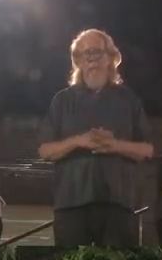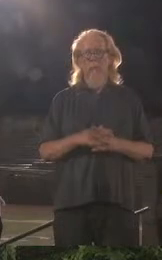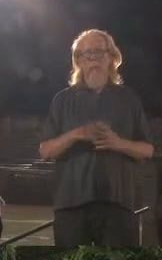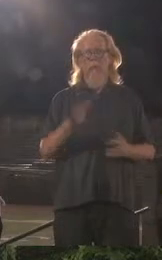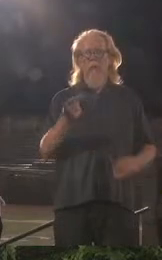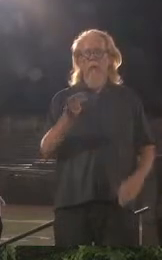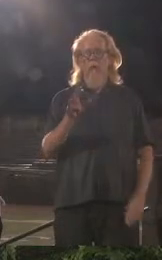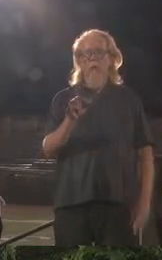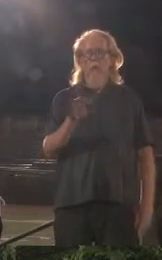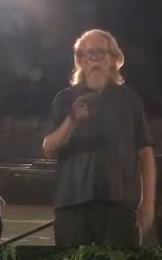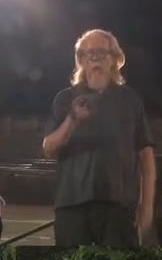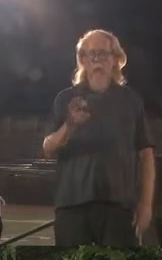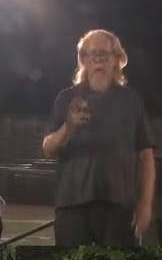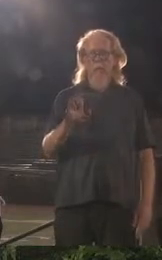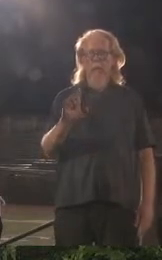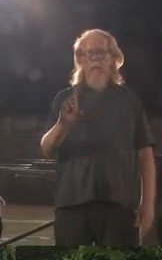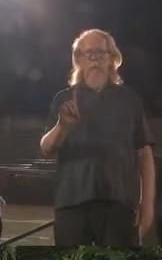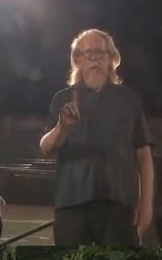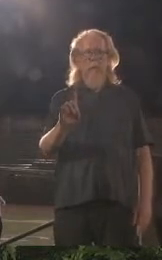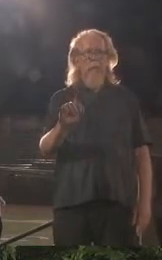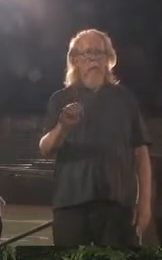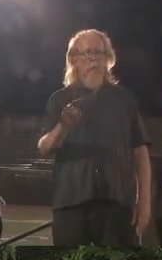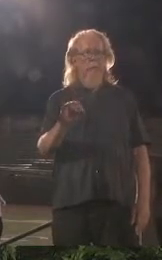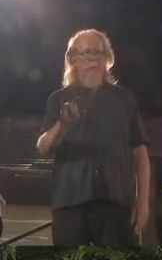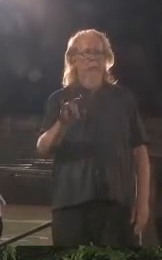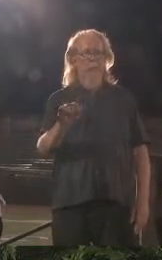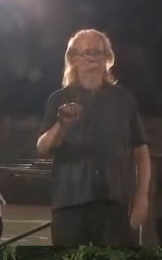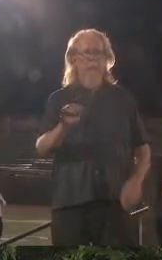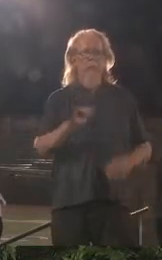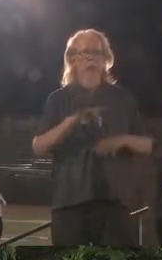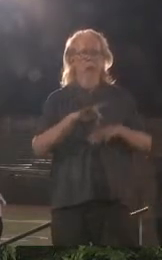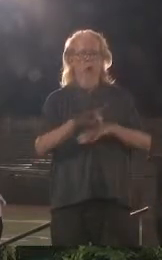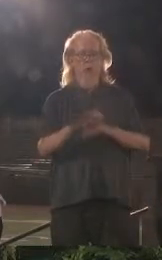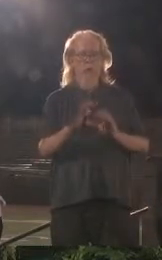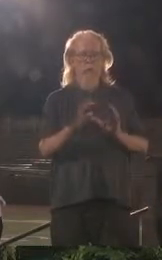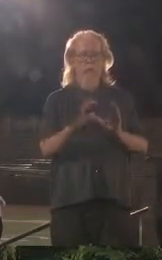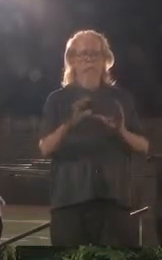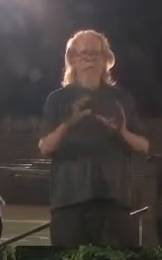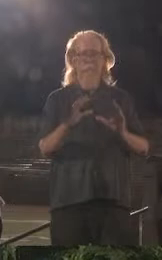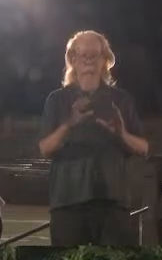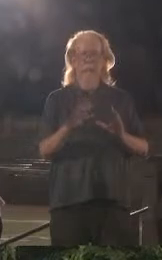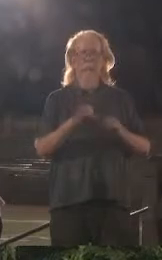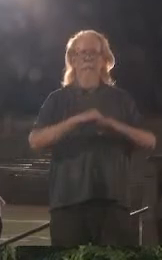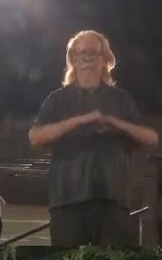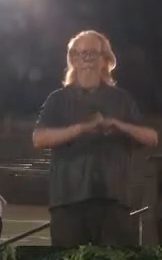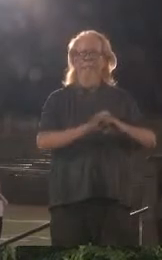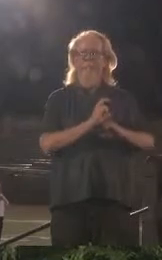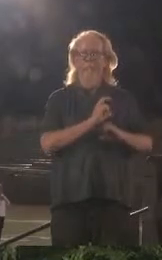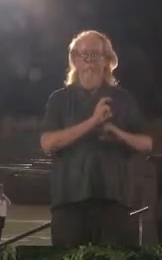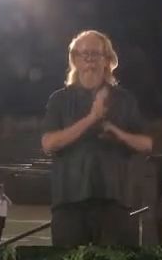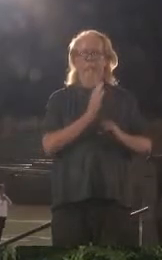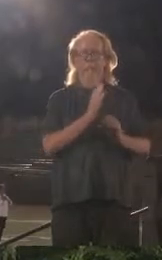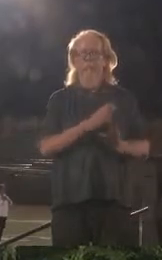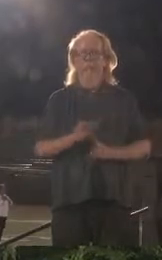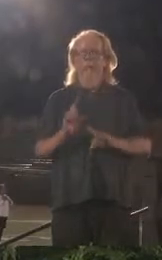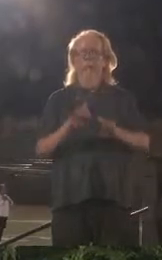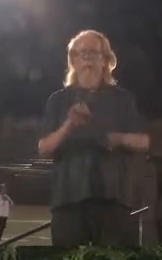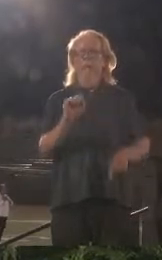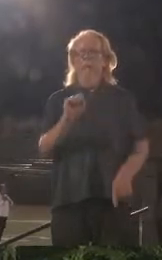Grace Lynn Satterwhite earned a certification as a security officer and will be attending St. Mary's